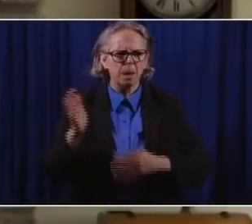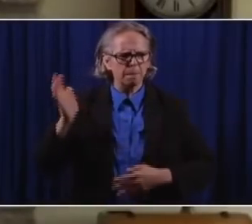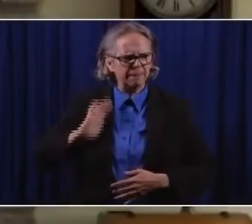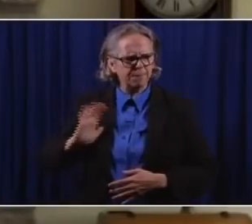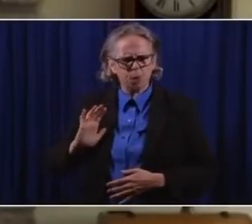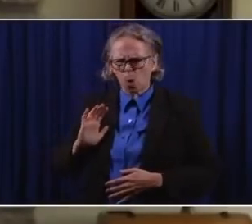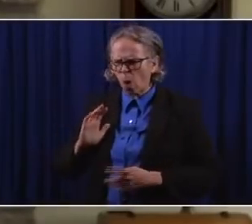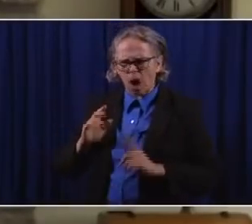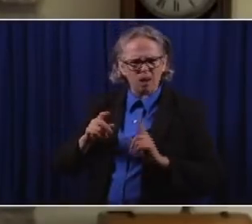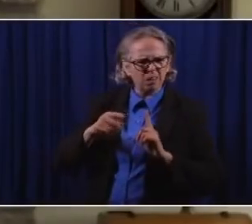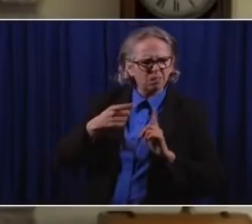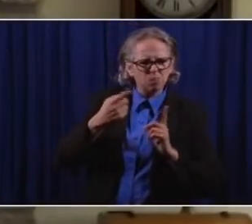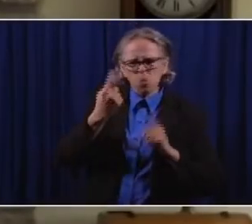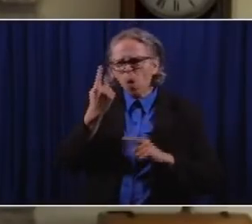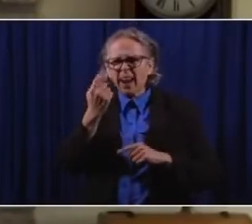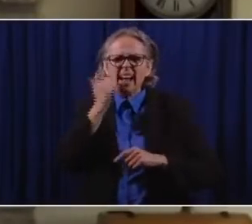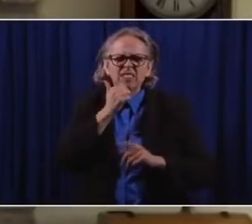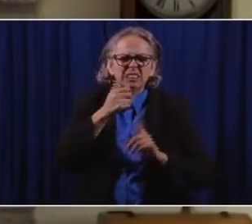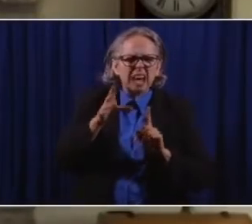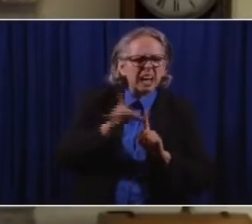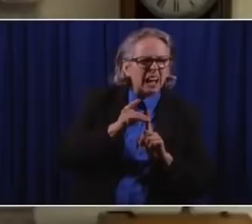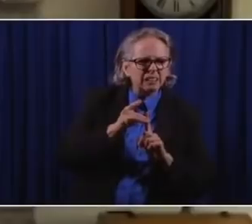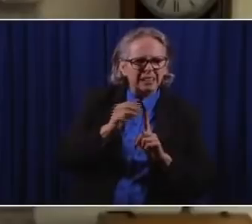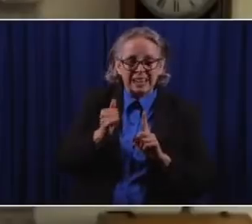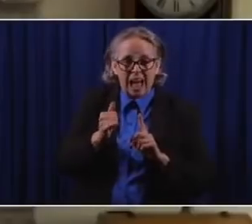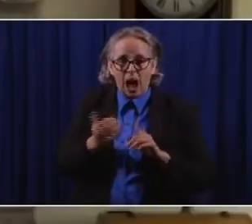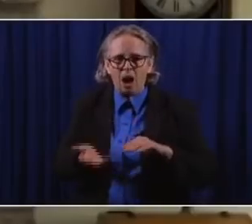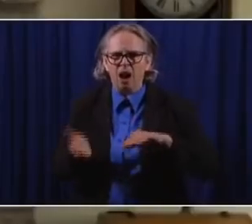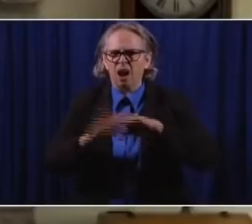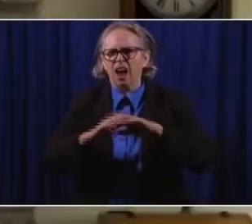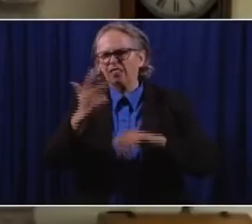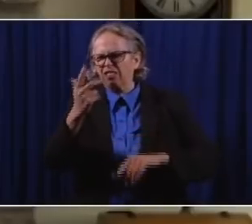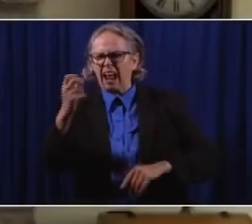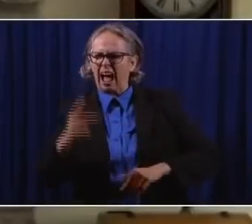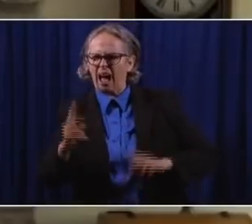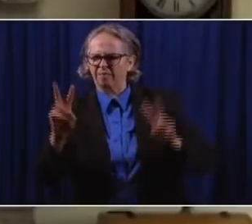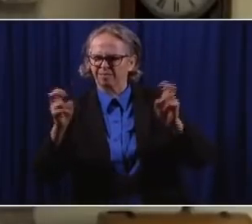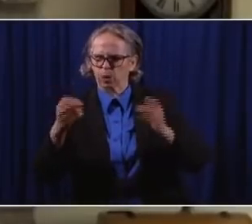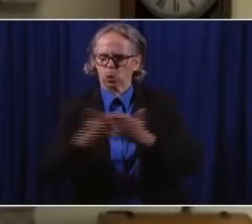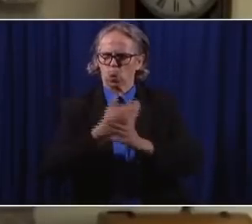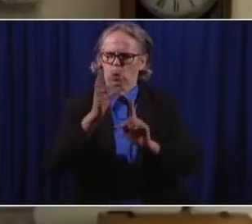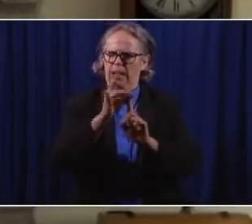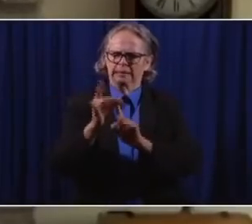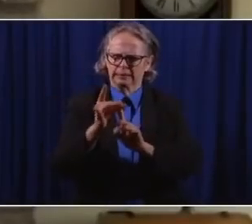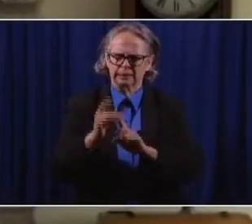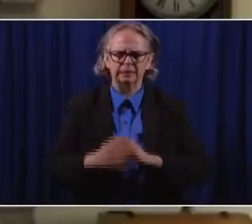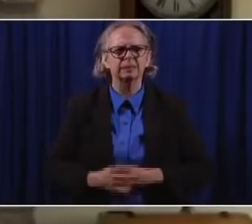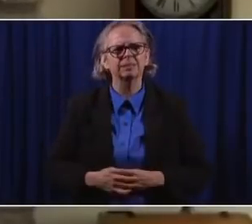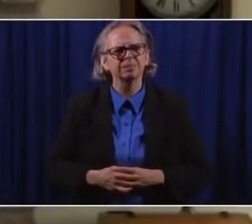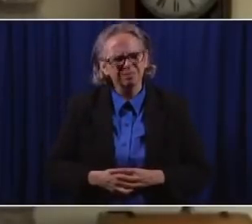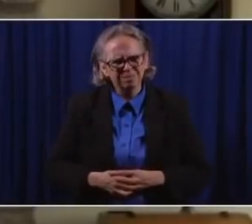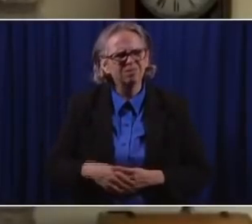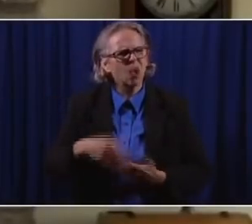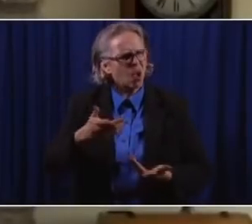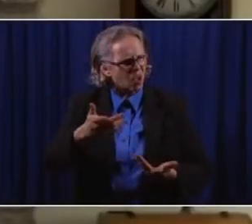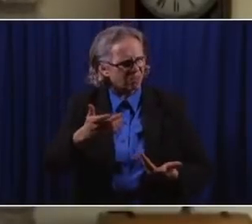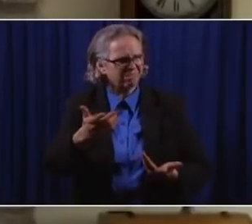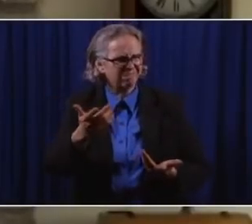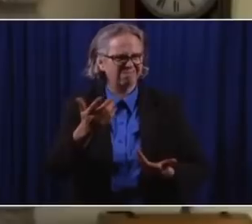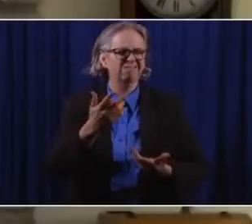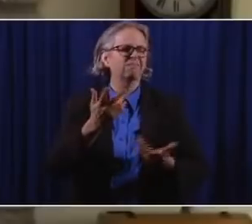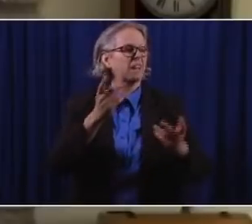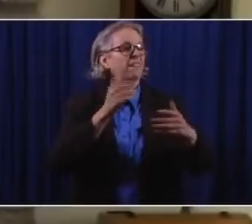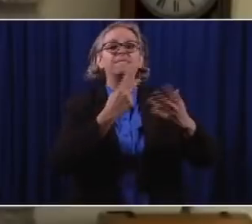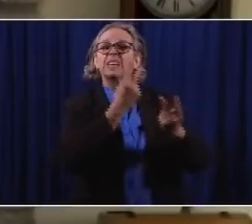an average of 3.5 cases per day on September 16th. The county also has had a sustained increase in outpatient visits